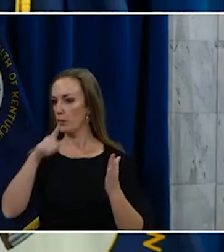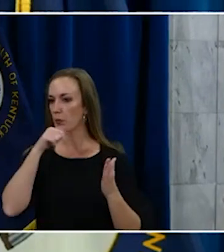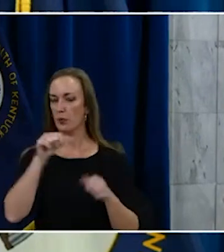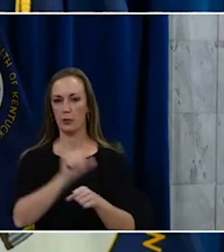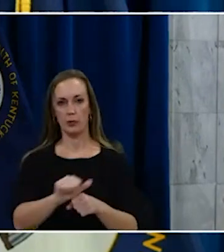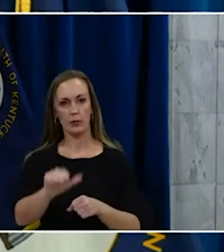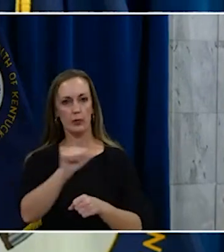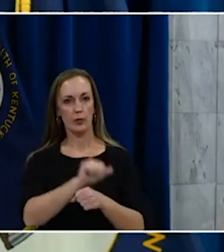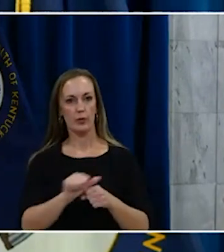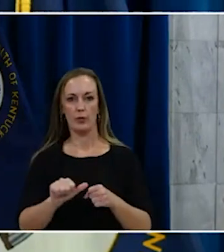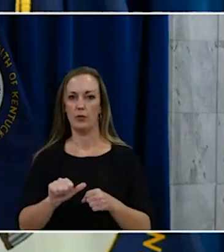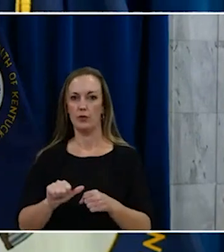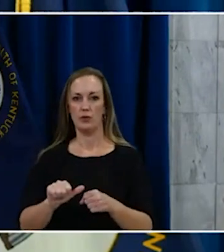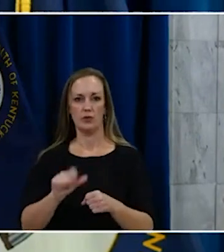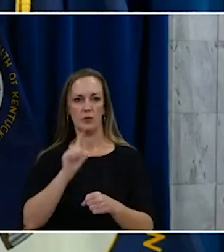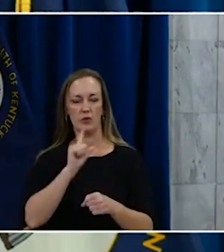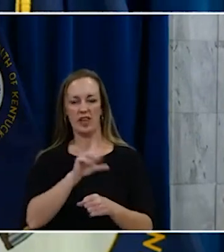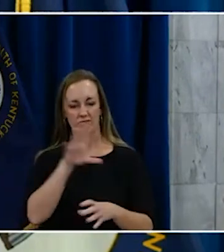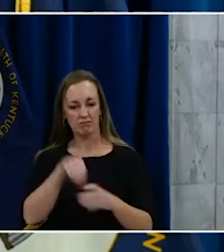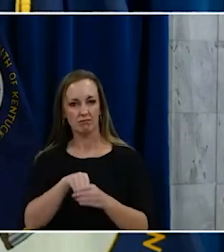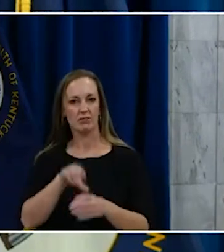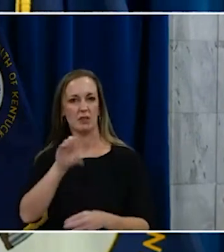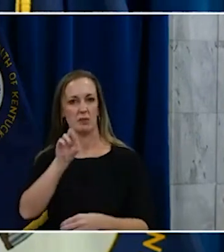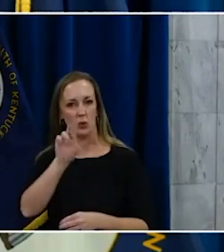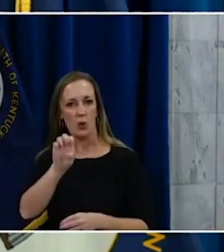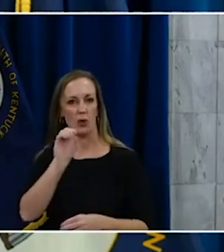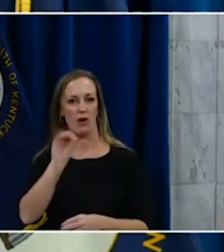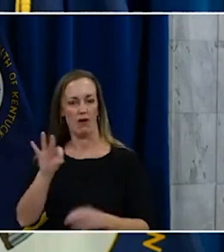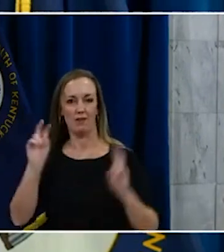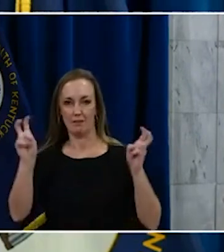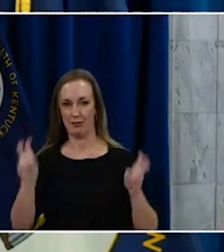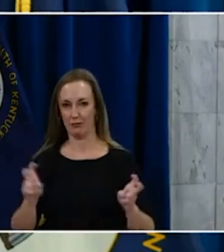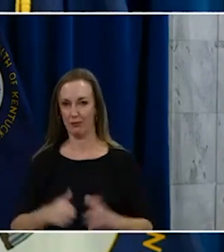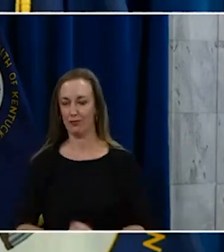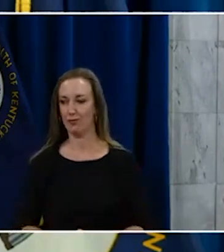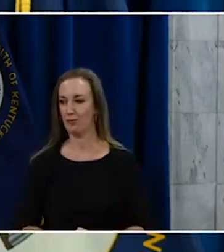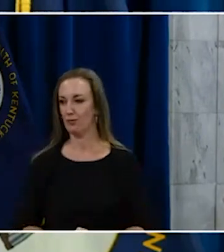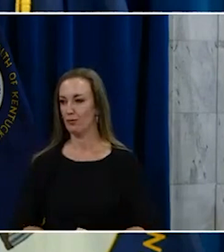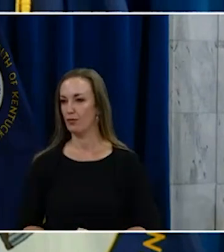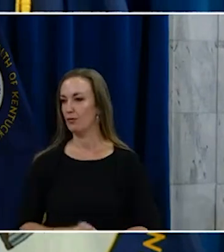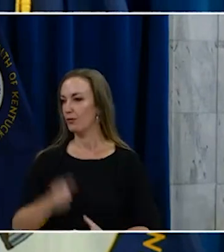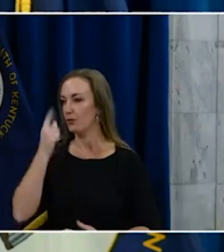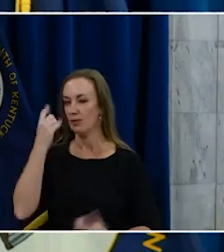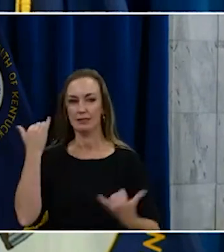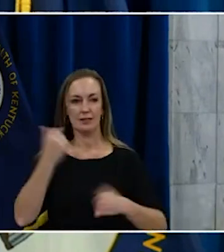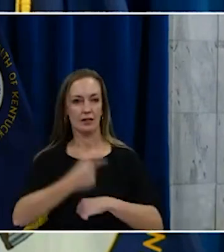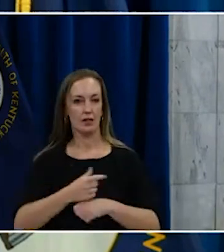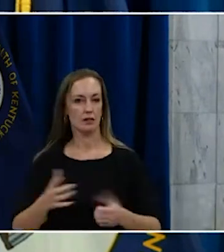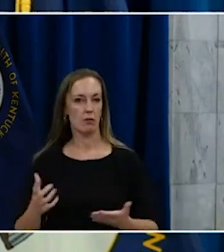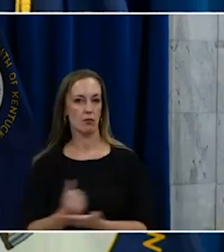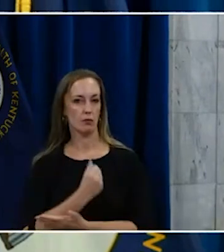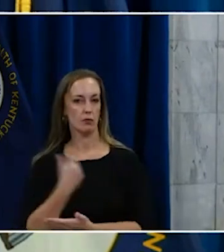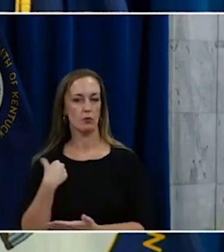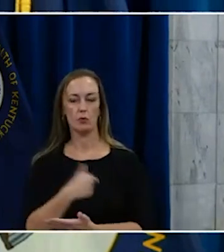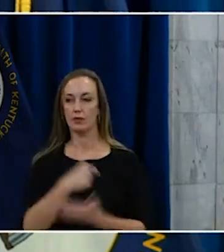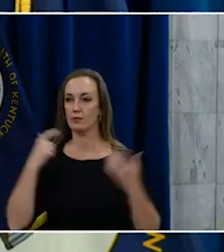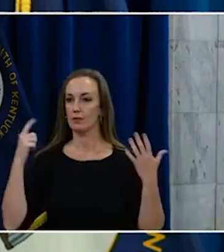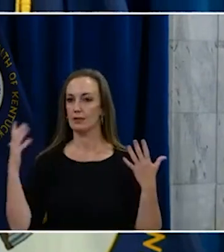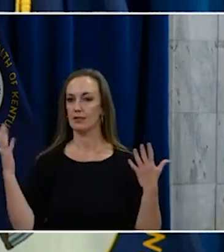work at the very core of the matter. It is the opportunity for us to